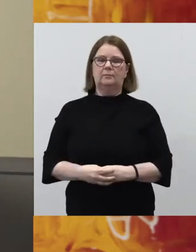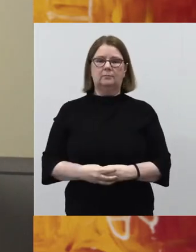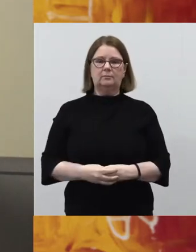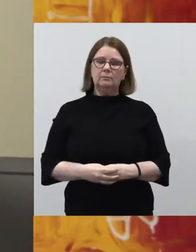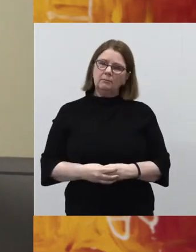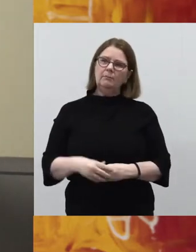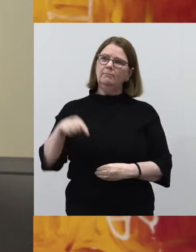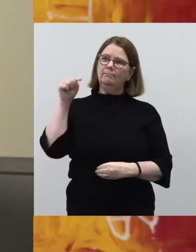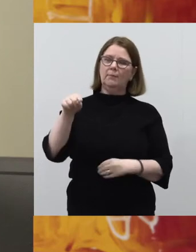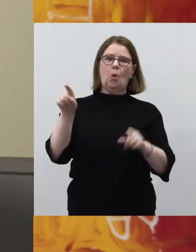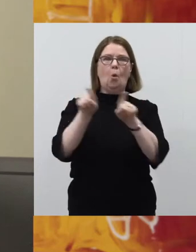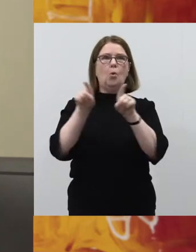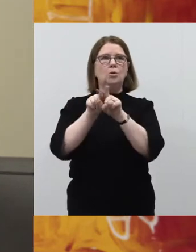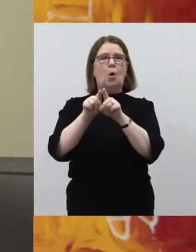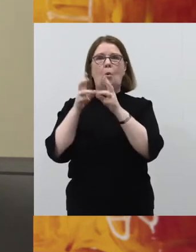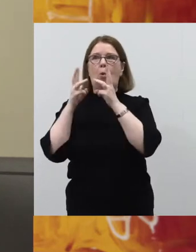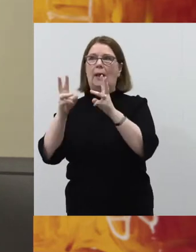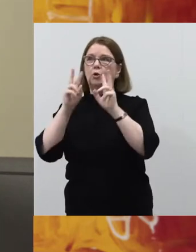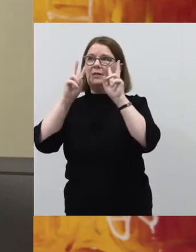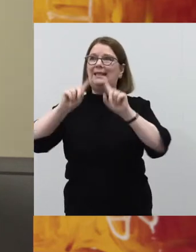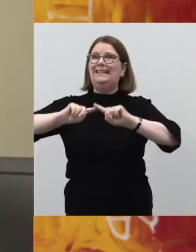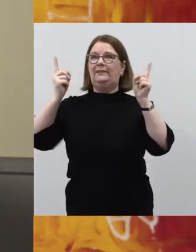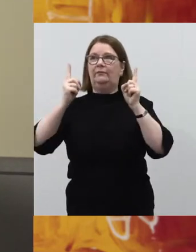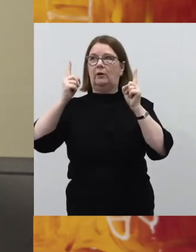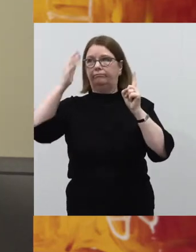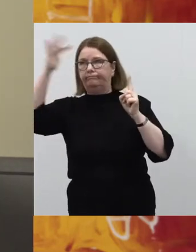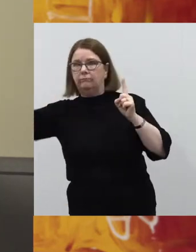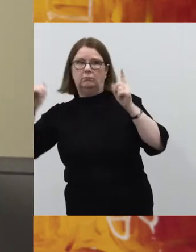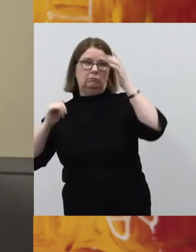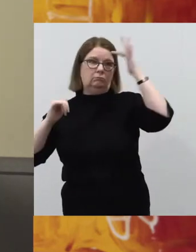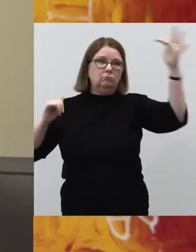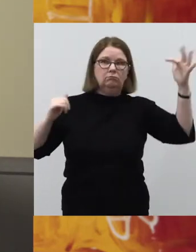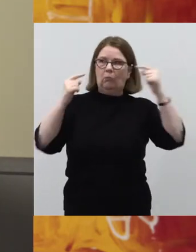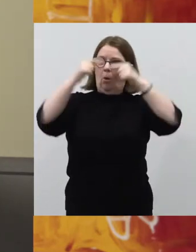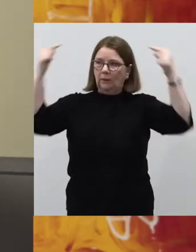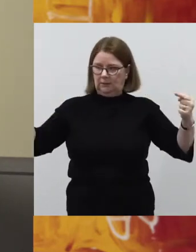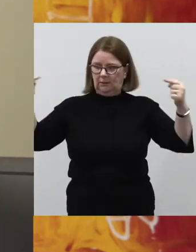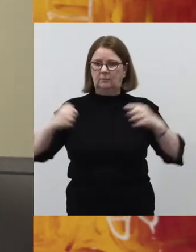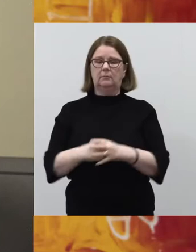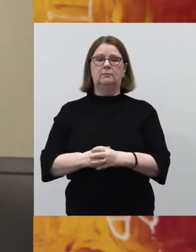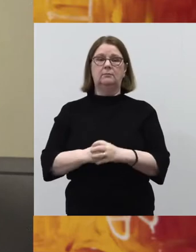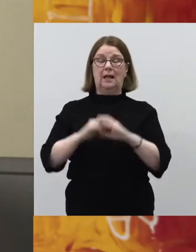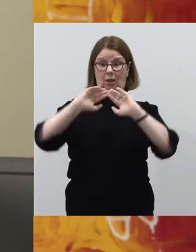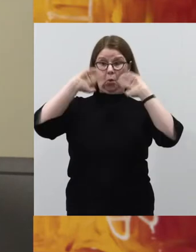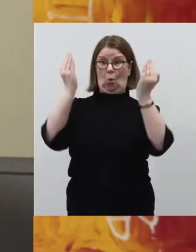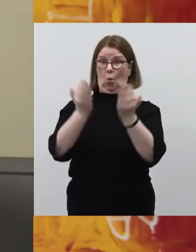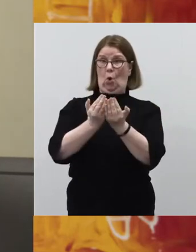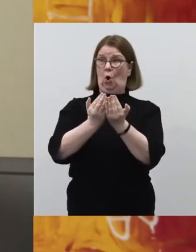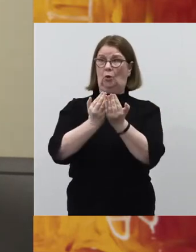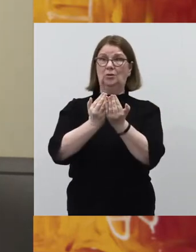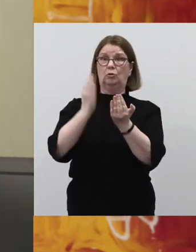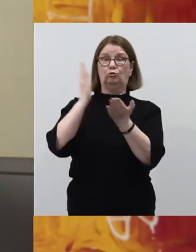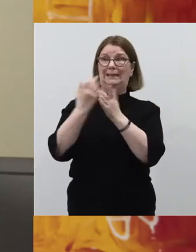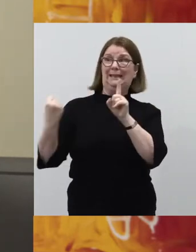habits and private rituals. It is also a lens that brings disparate thoughts into focus.